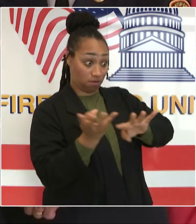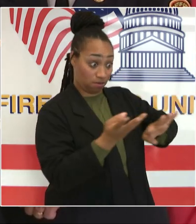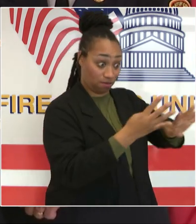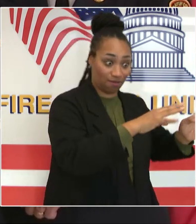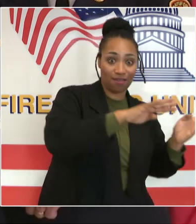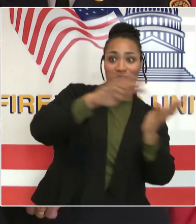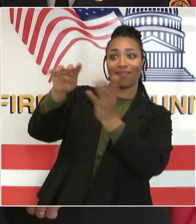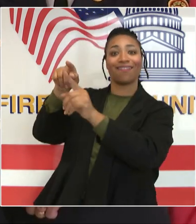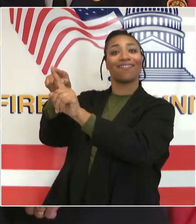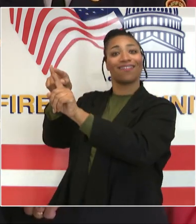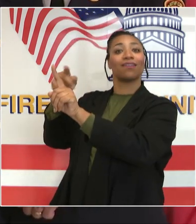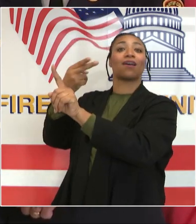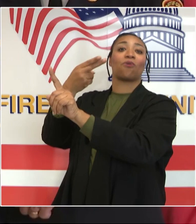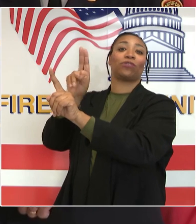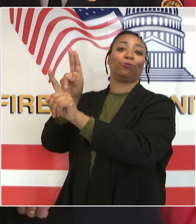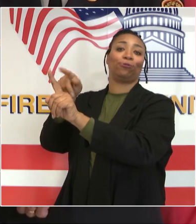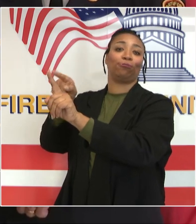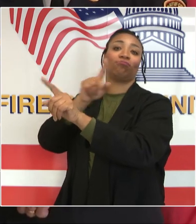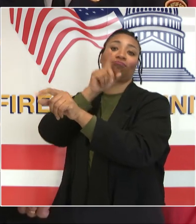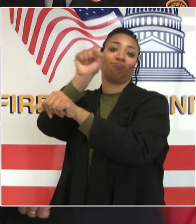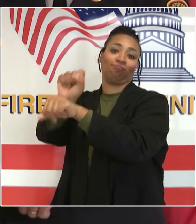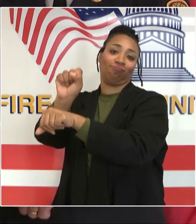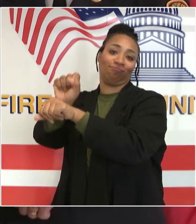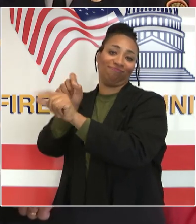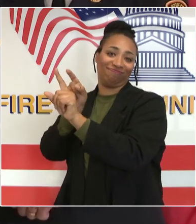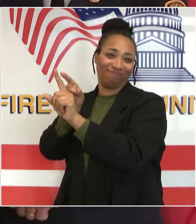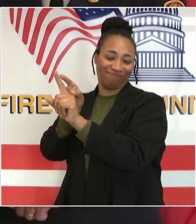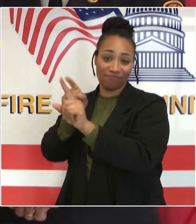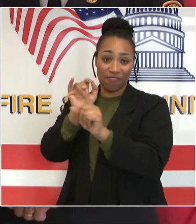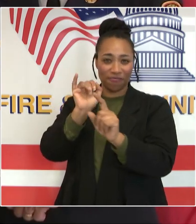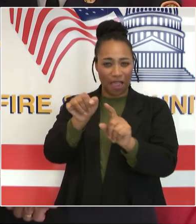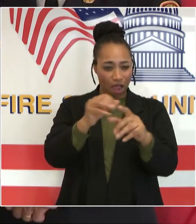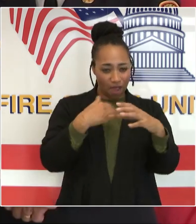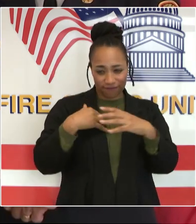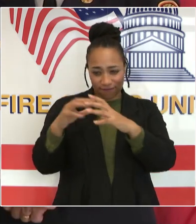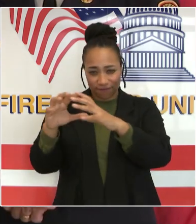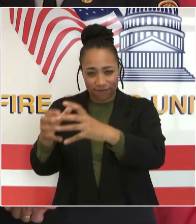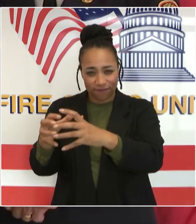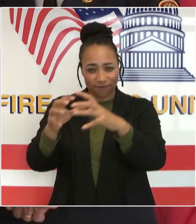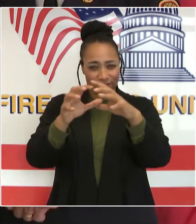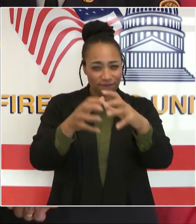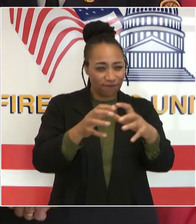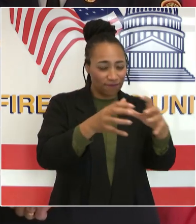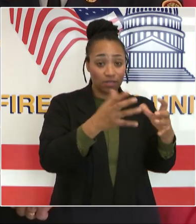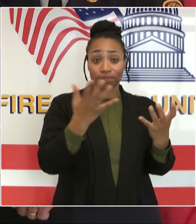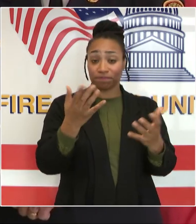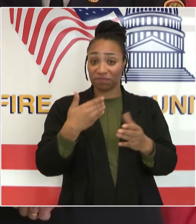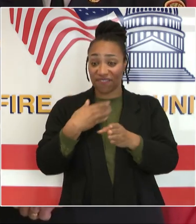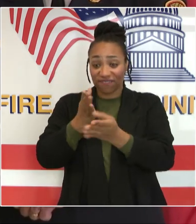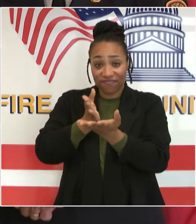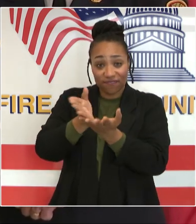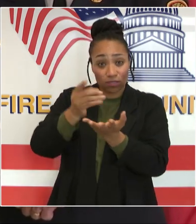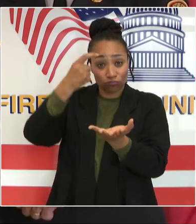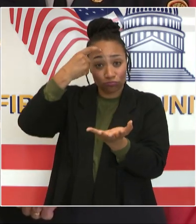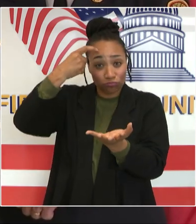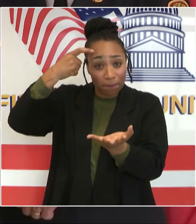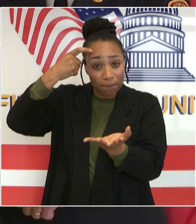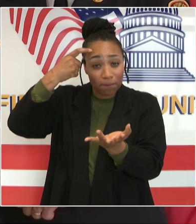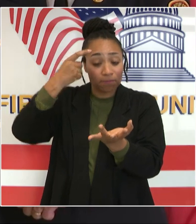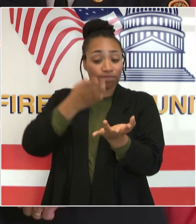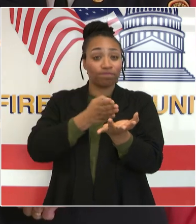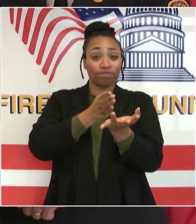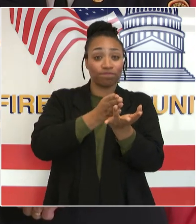trauma, pharmacology, and care of special populations. And they'll have the option of earning a paramedic